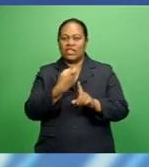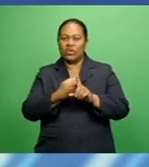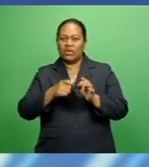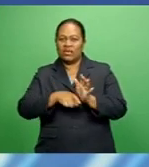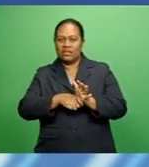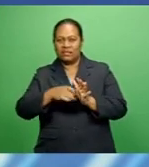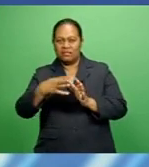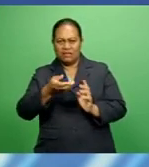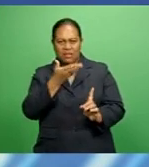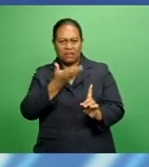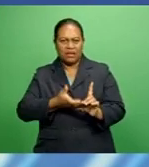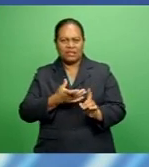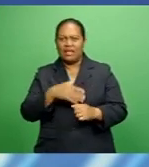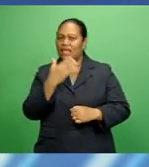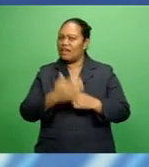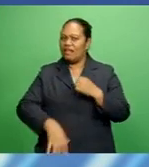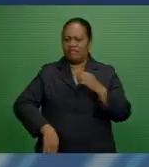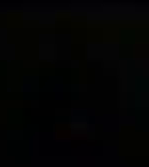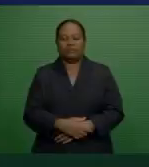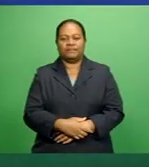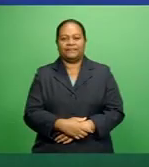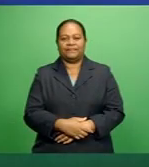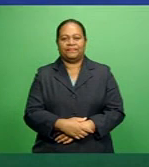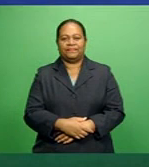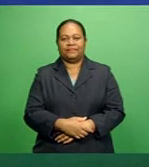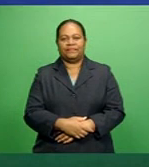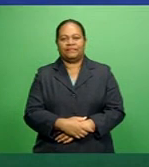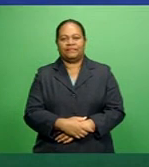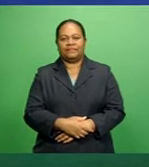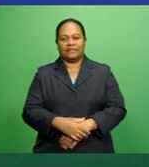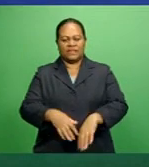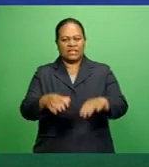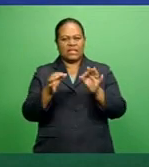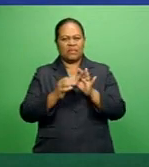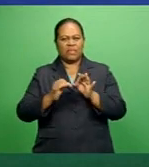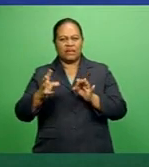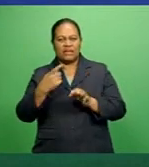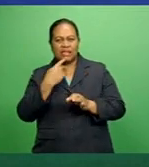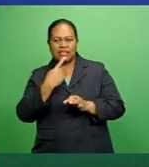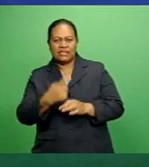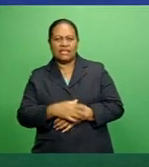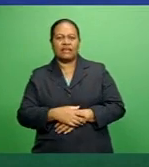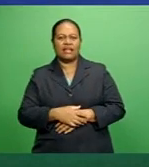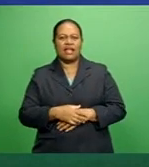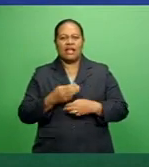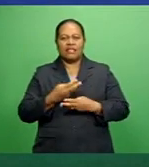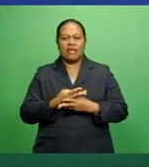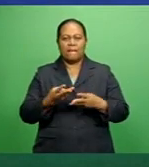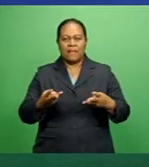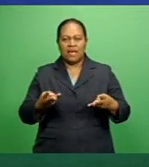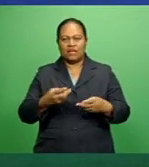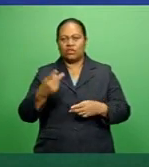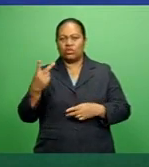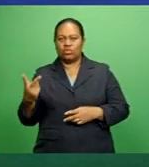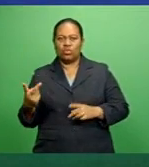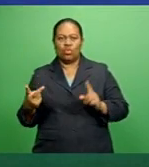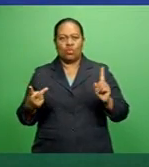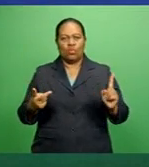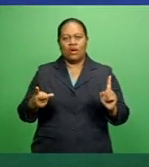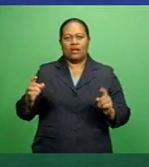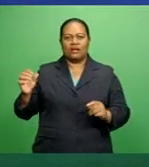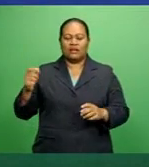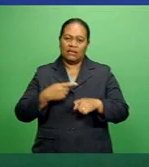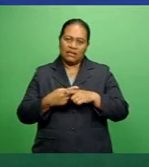not score, there was no shortage of action. Brighton says the man of their 2-1 English Premier League defeat by